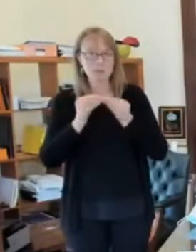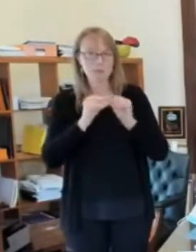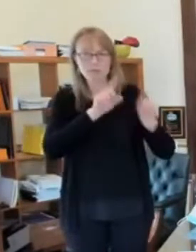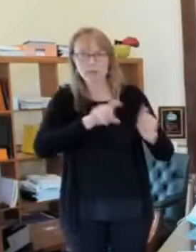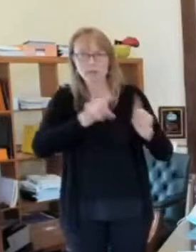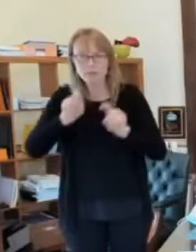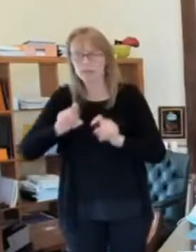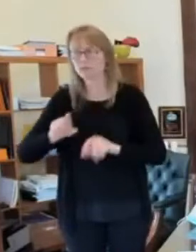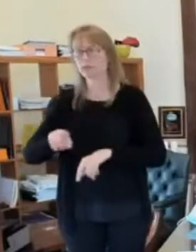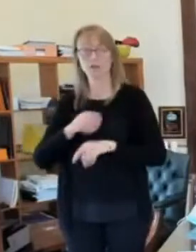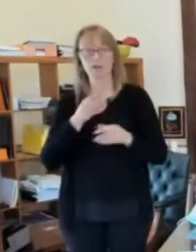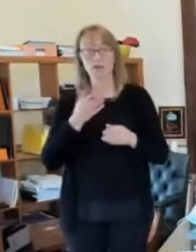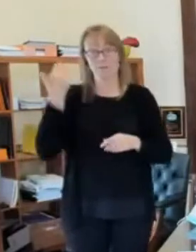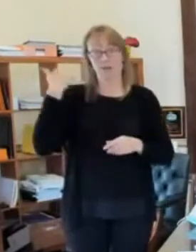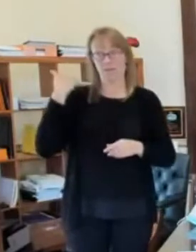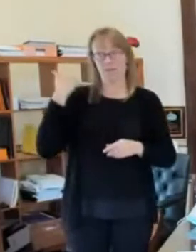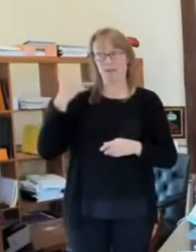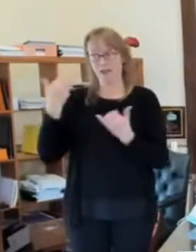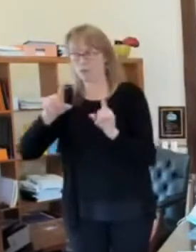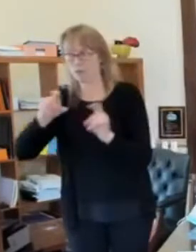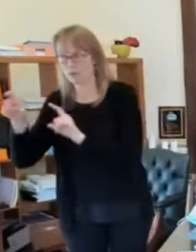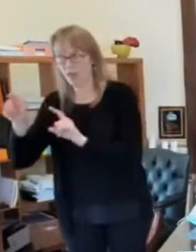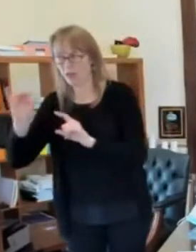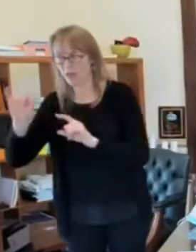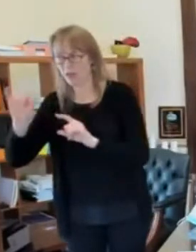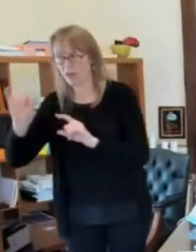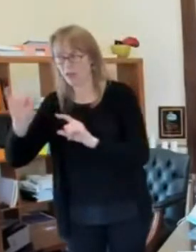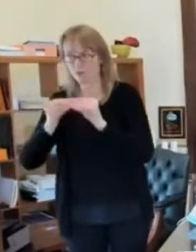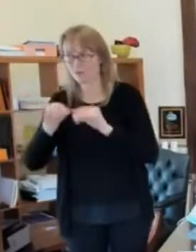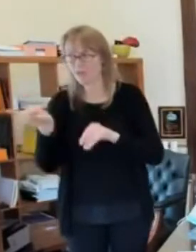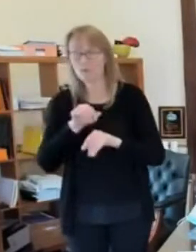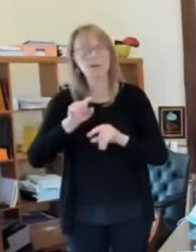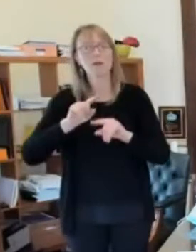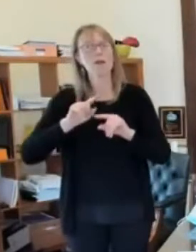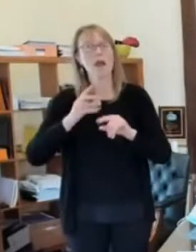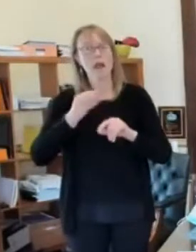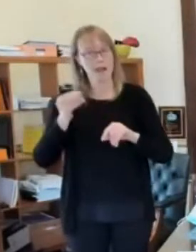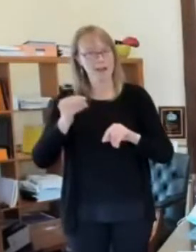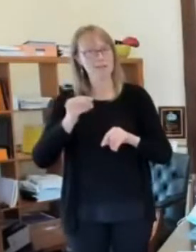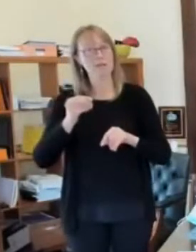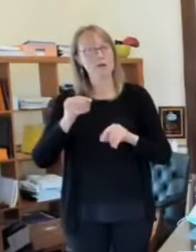And anytime, you know, we're always